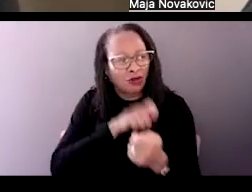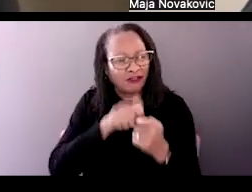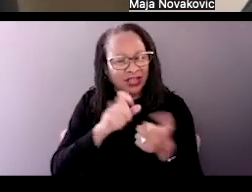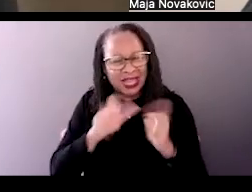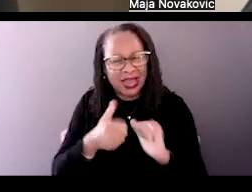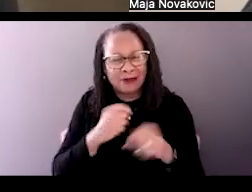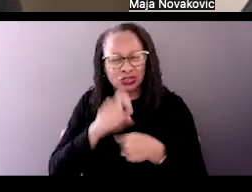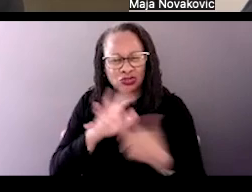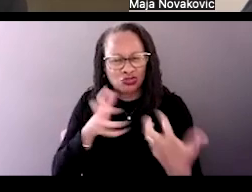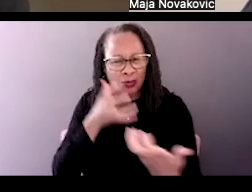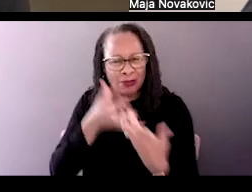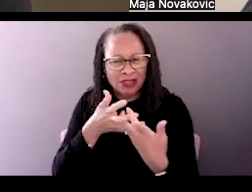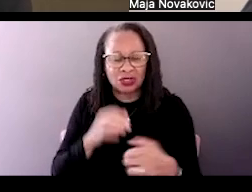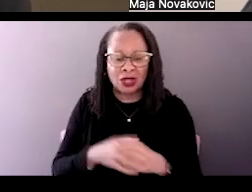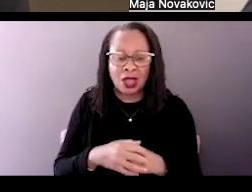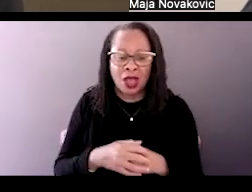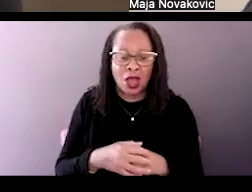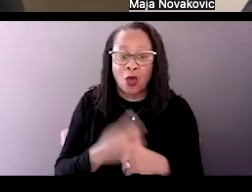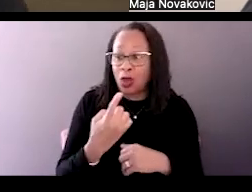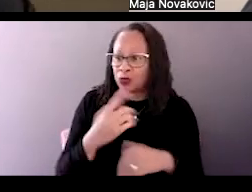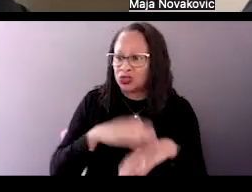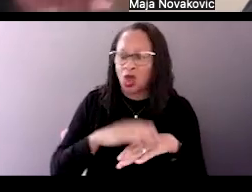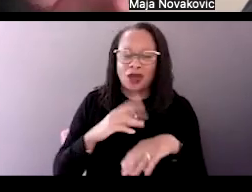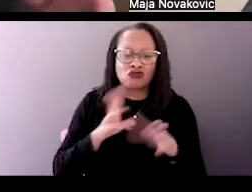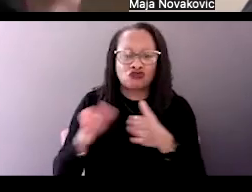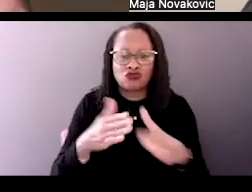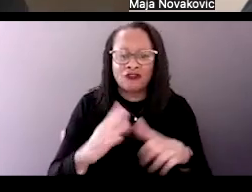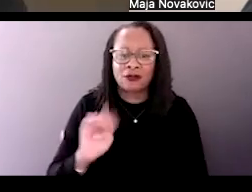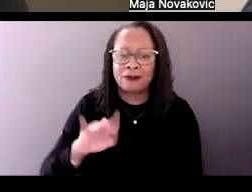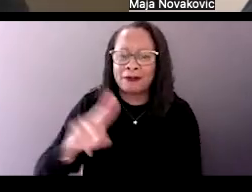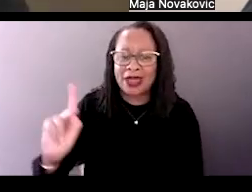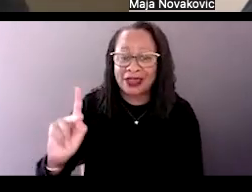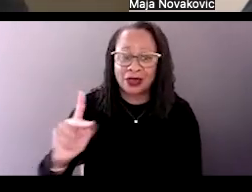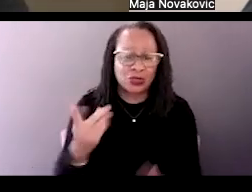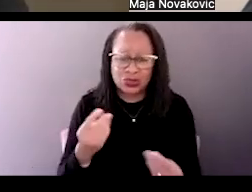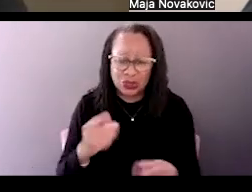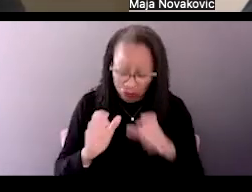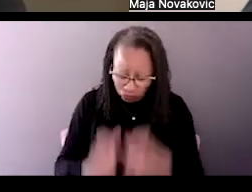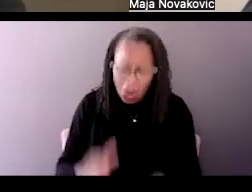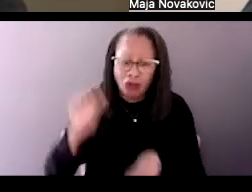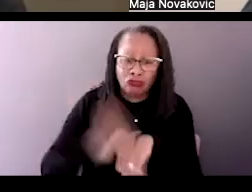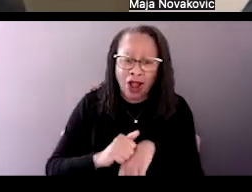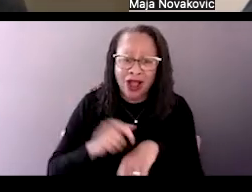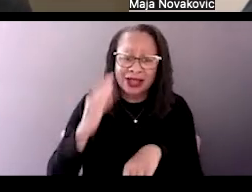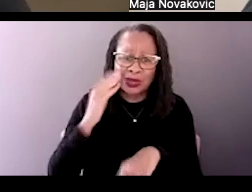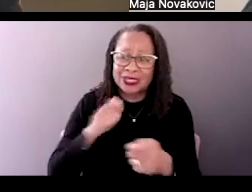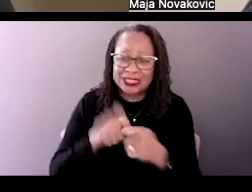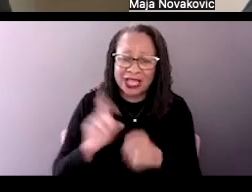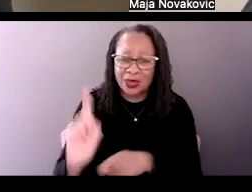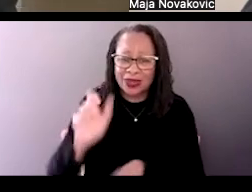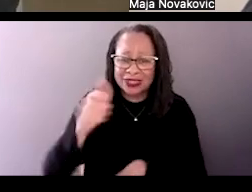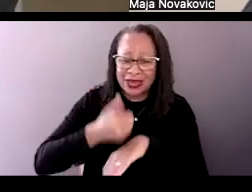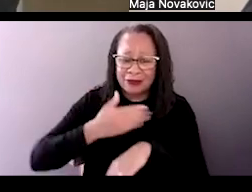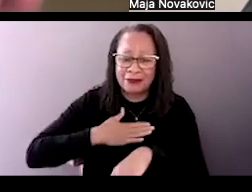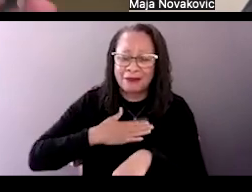the frame? So one was on a riverbank, for example. So did you just put a rock down so you knew exactly where to put the tripod when you came back